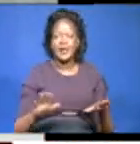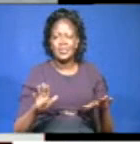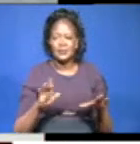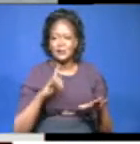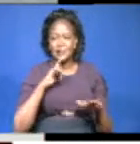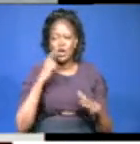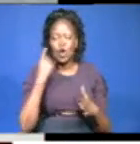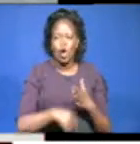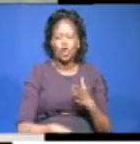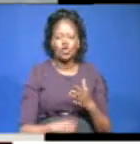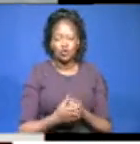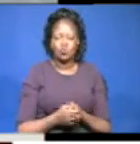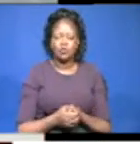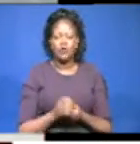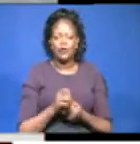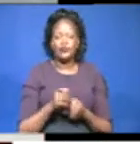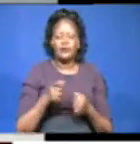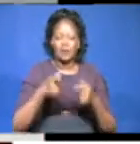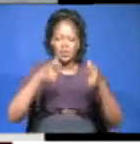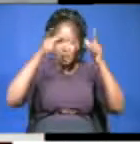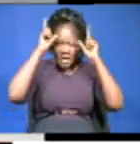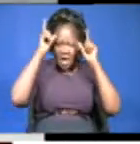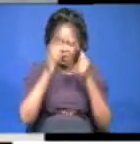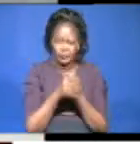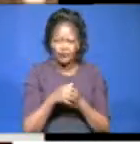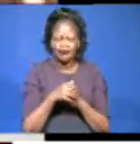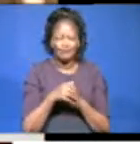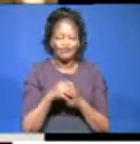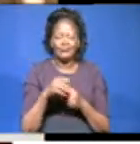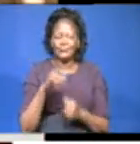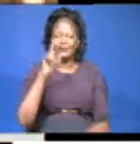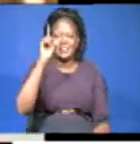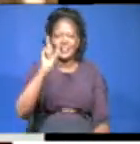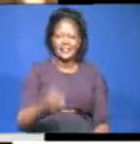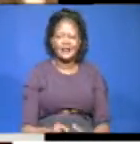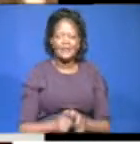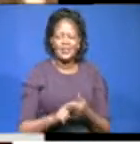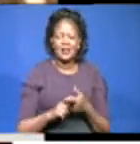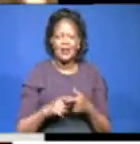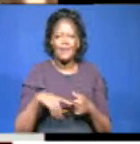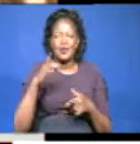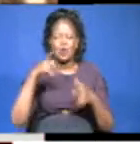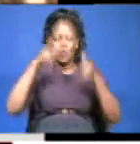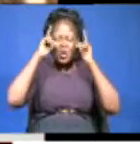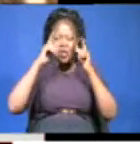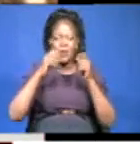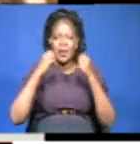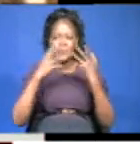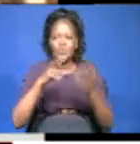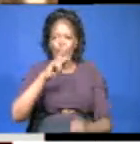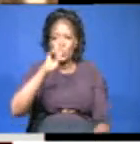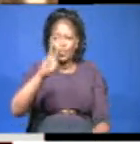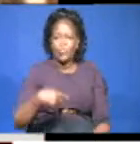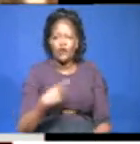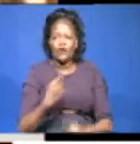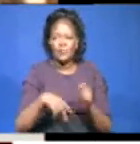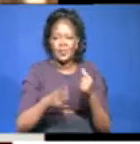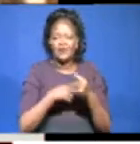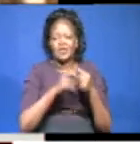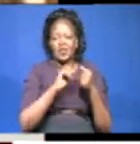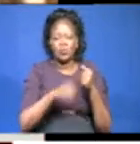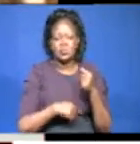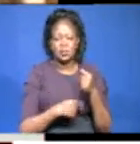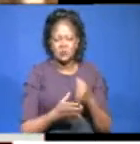of the emaciated cattle have sunk to the lowest, with adult cattle selling for as low as 2,000 shillings from 70,000